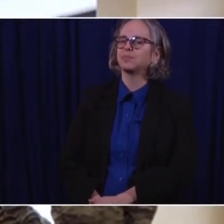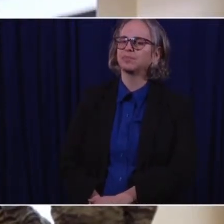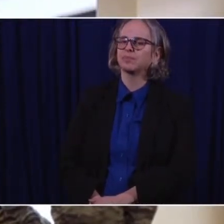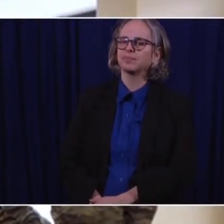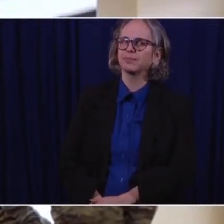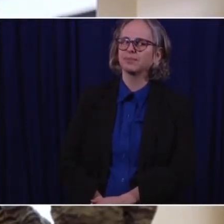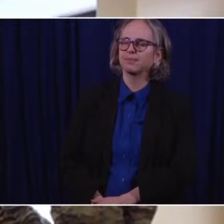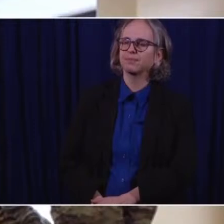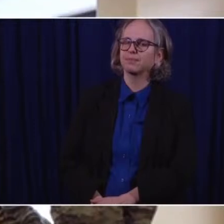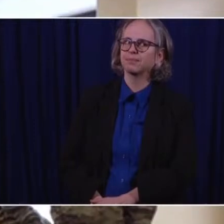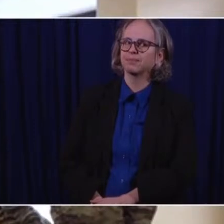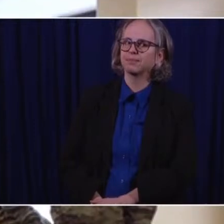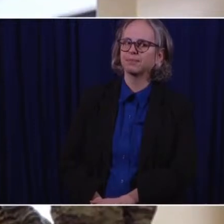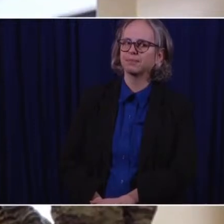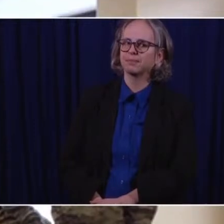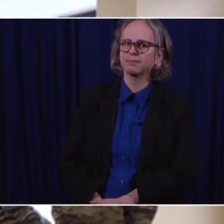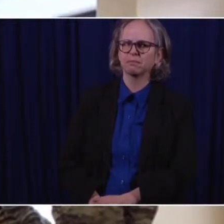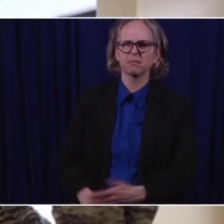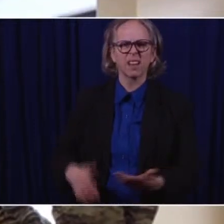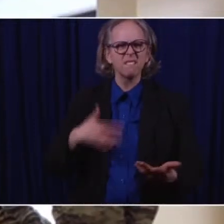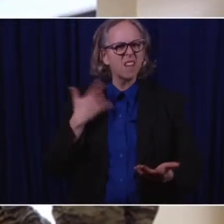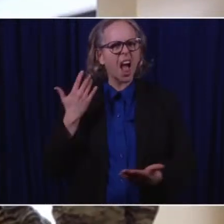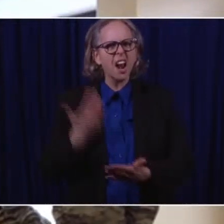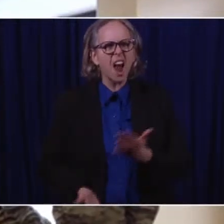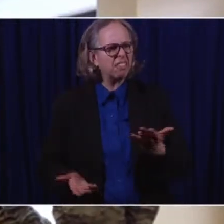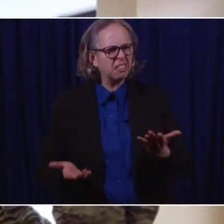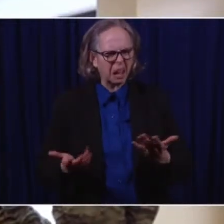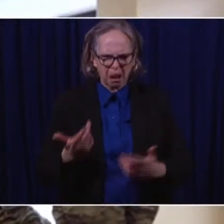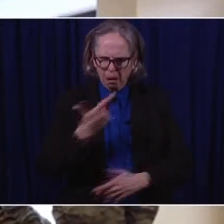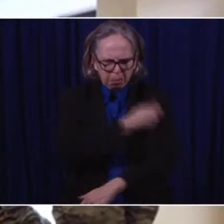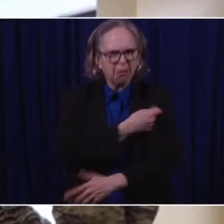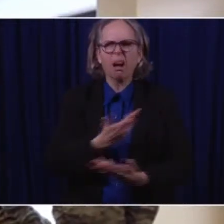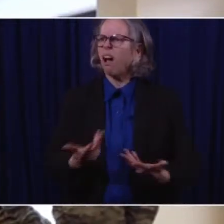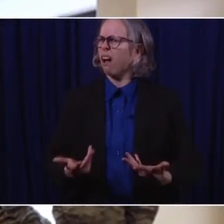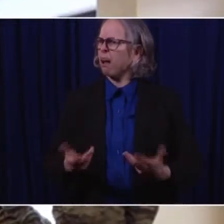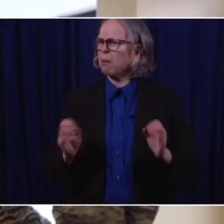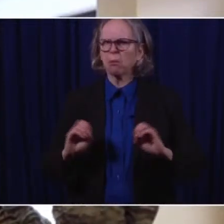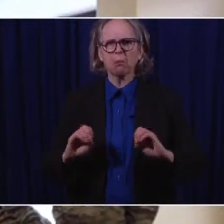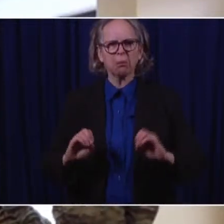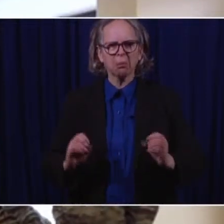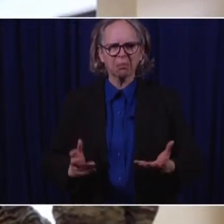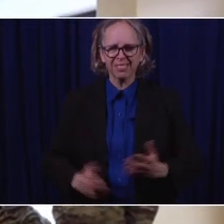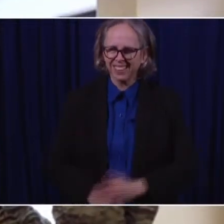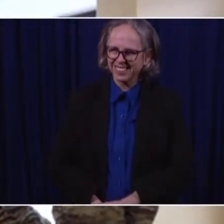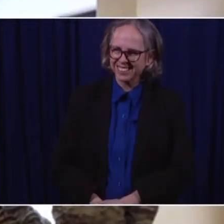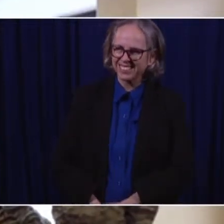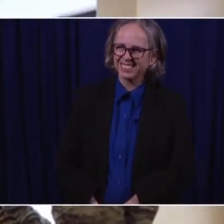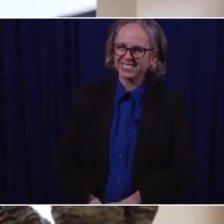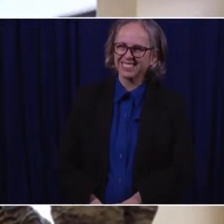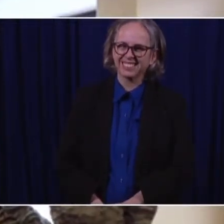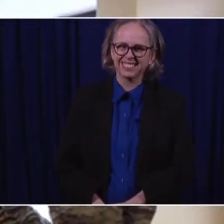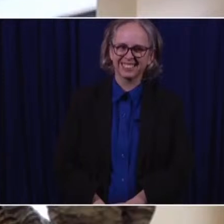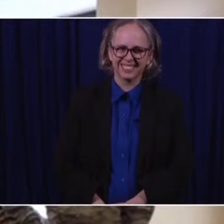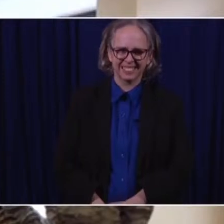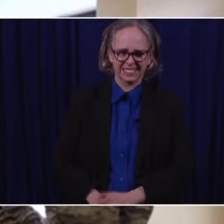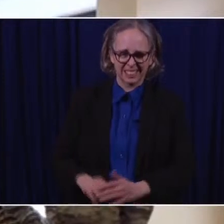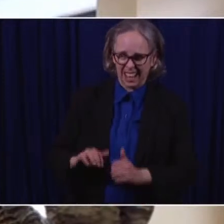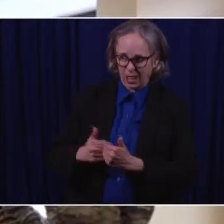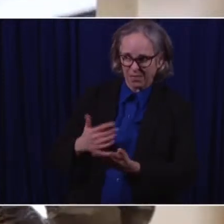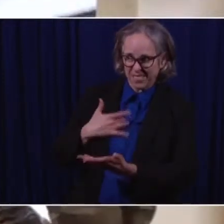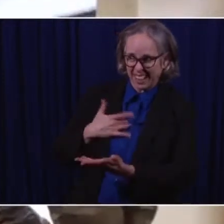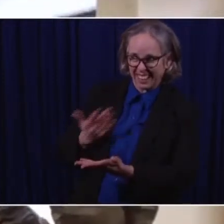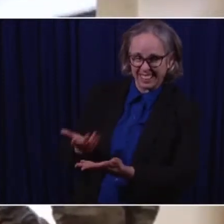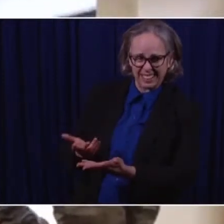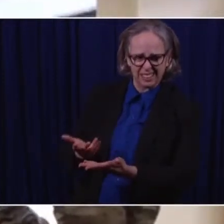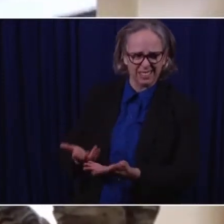Didn't feel a thing. And we did something right. So how you doing, sir?